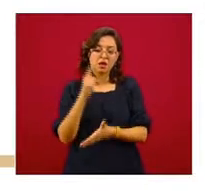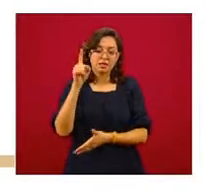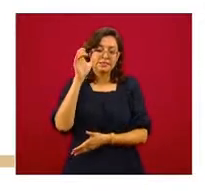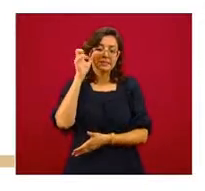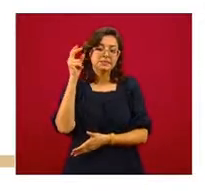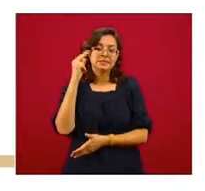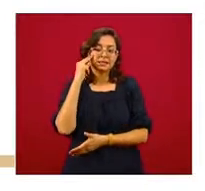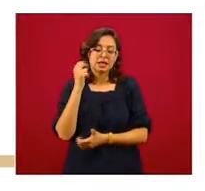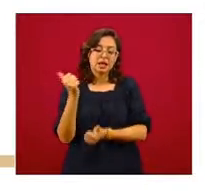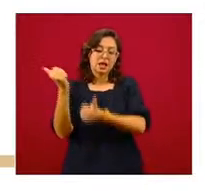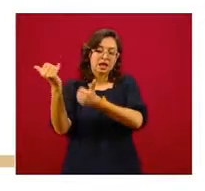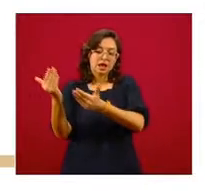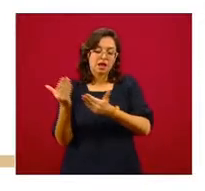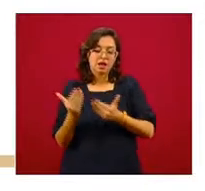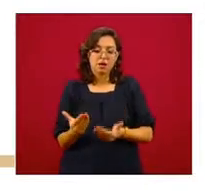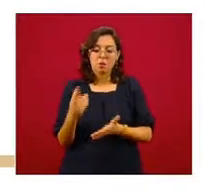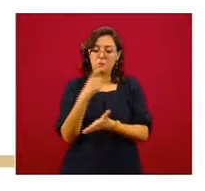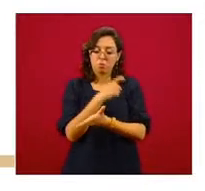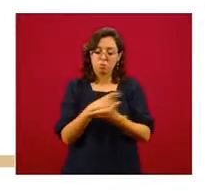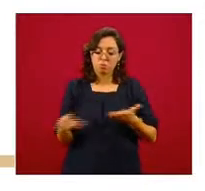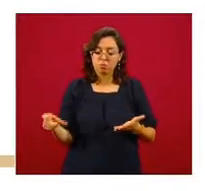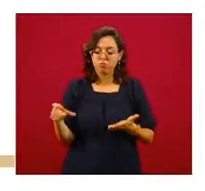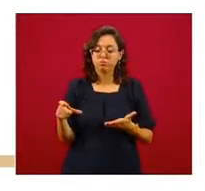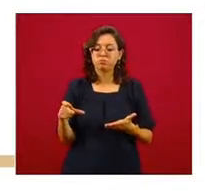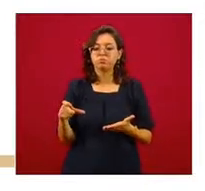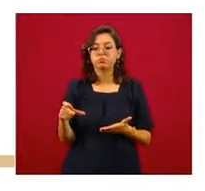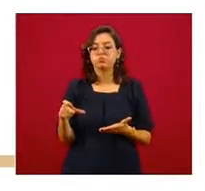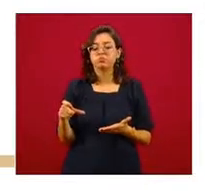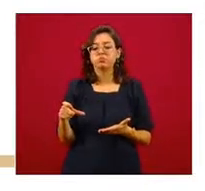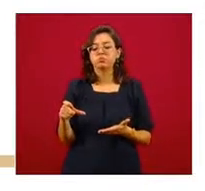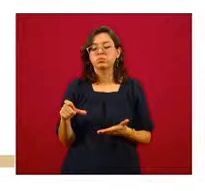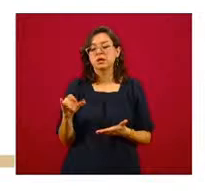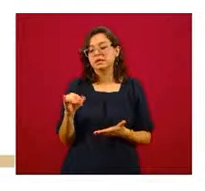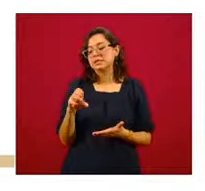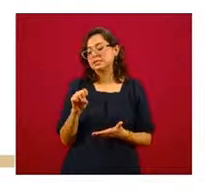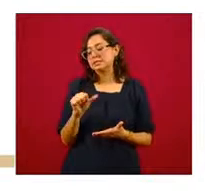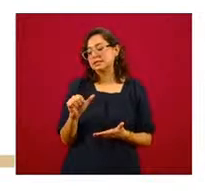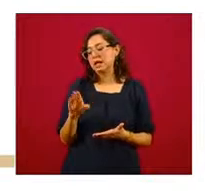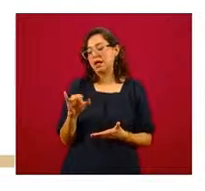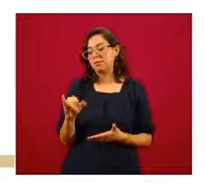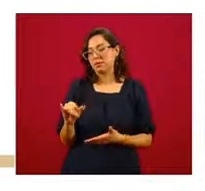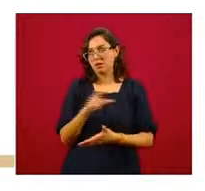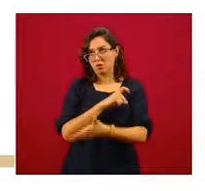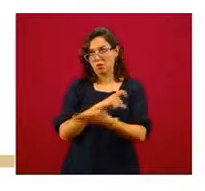These are all Chinese tests. It was an